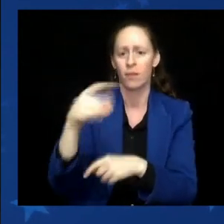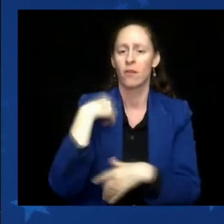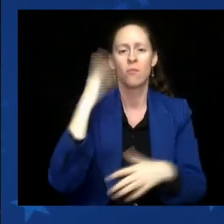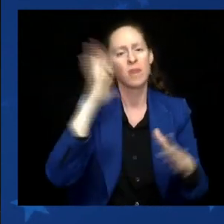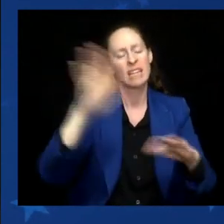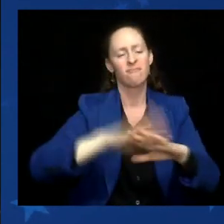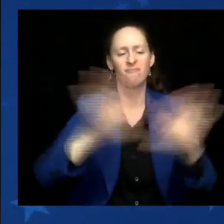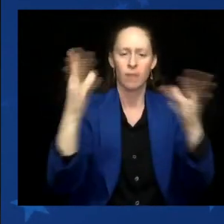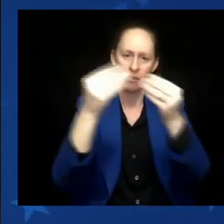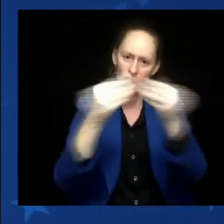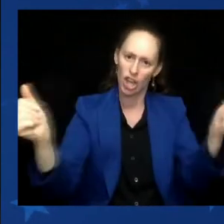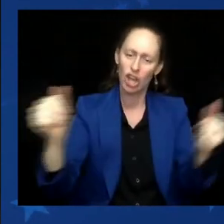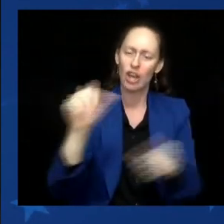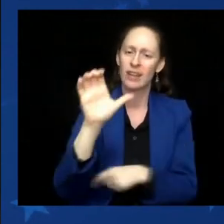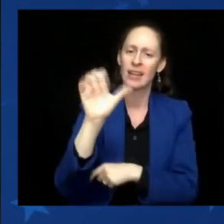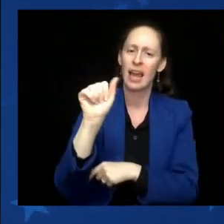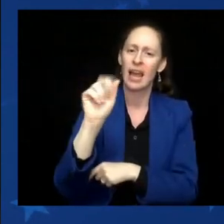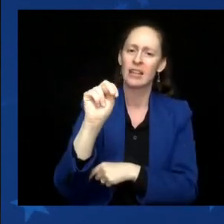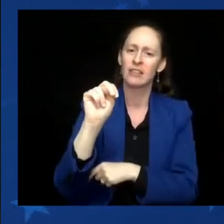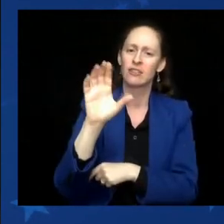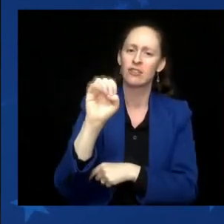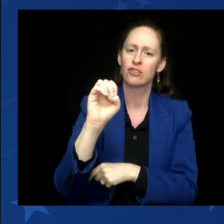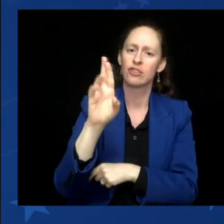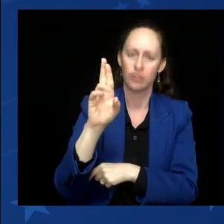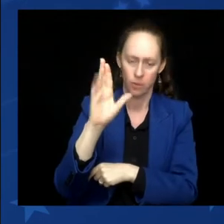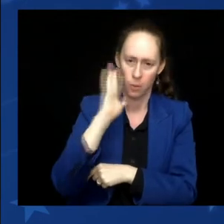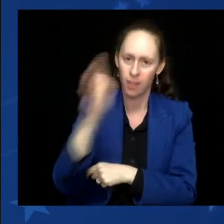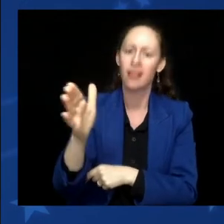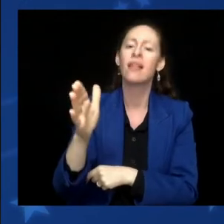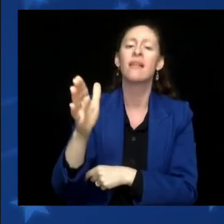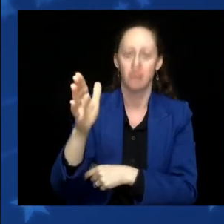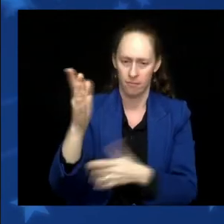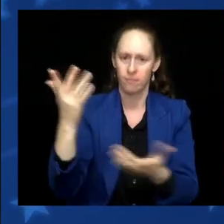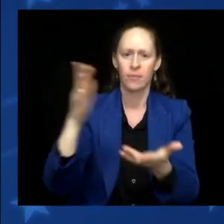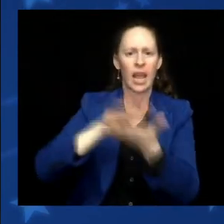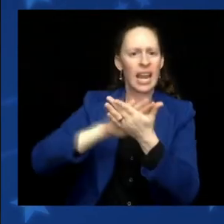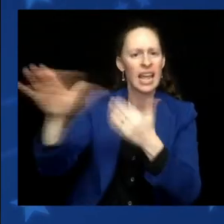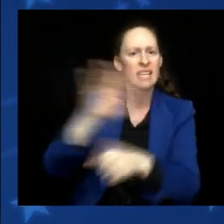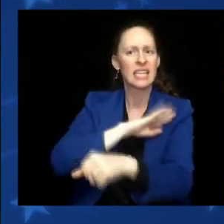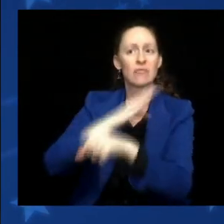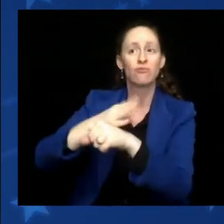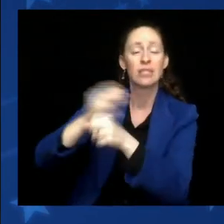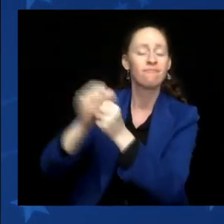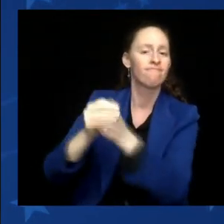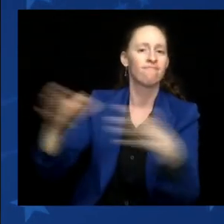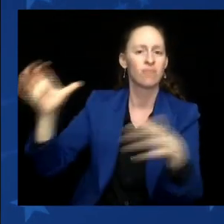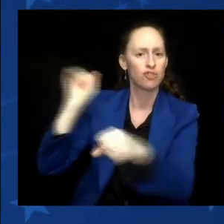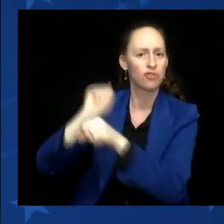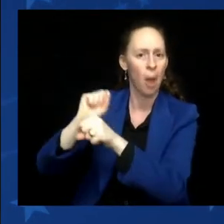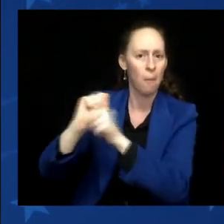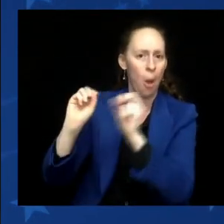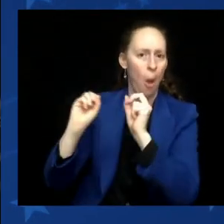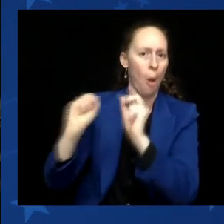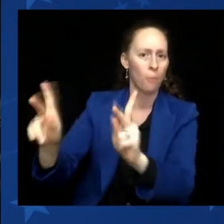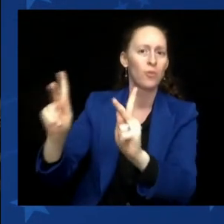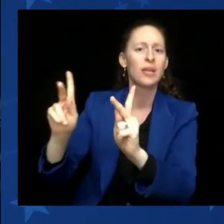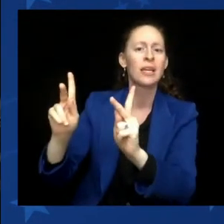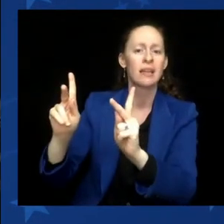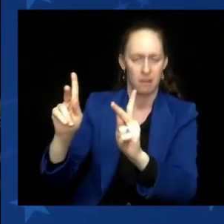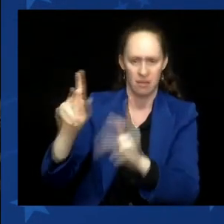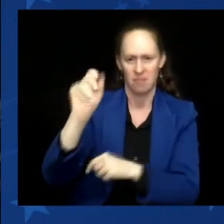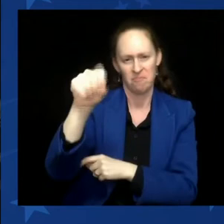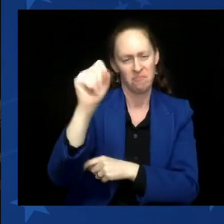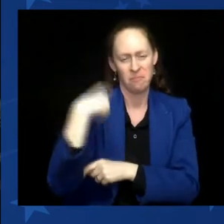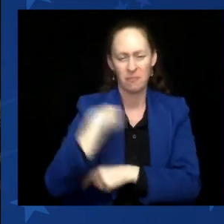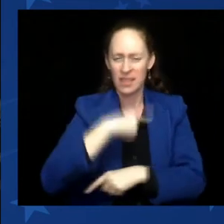clean energy economy. We're going to think big. We're going to make the 21st century another American century, because the world needs